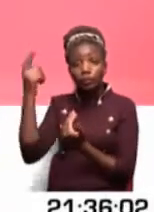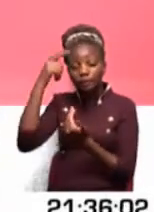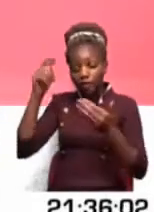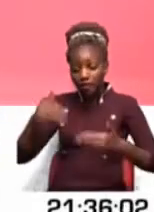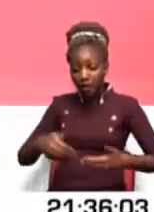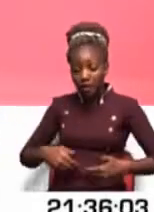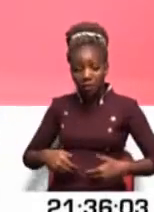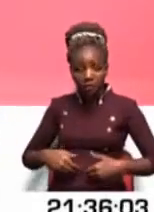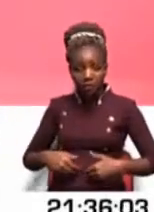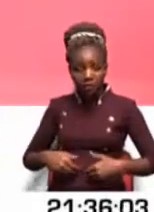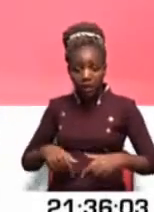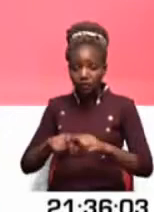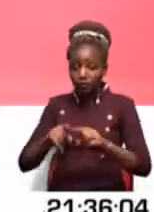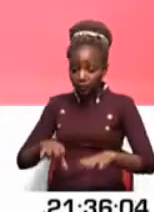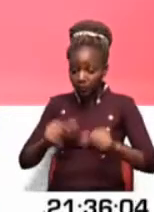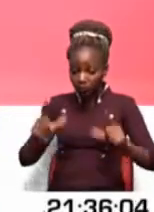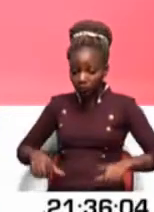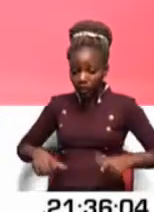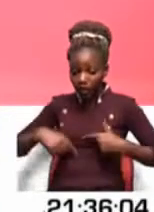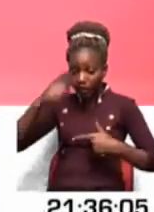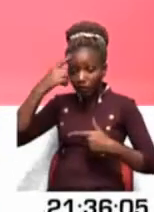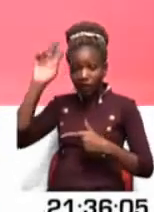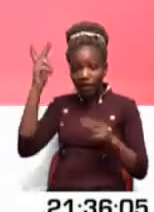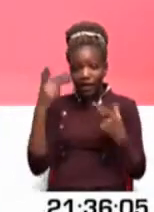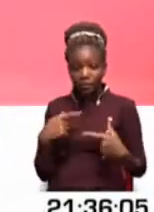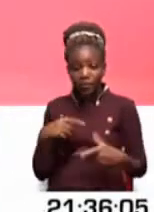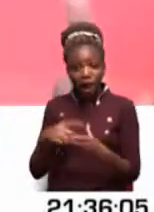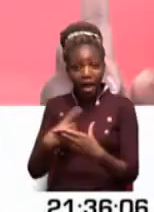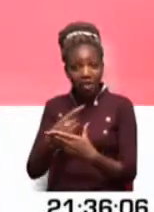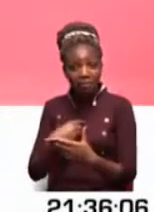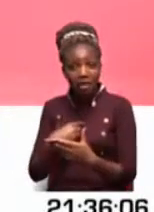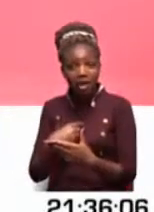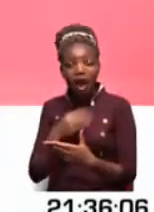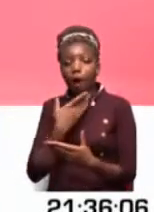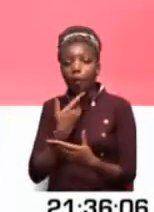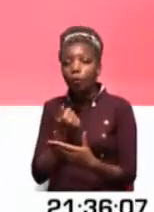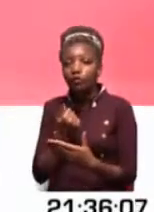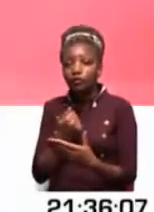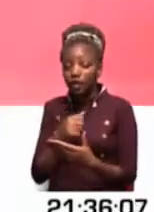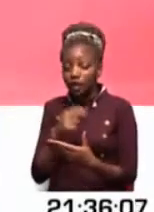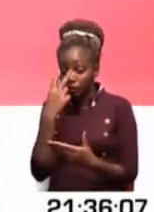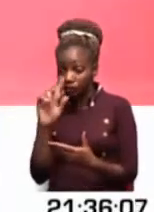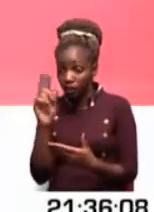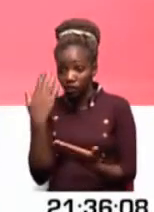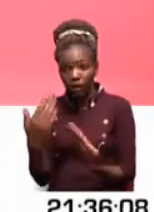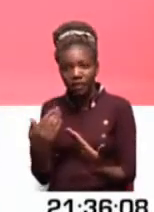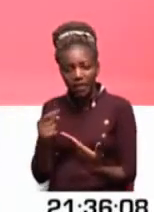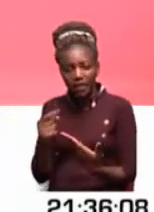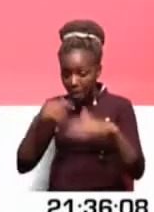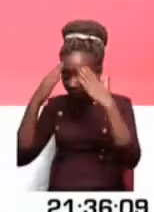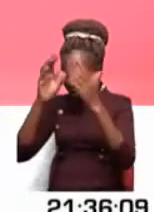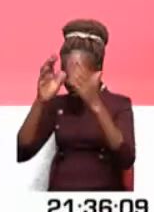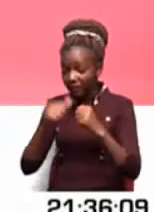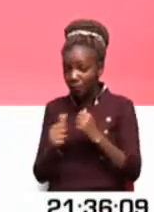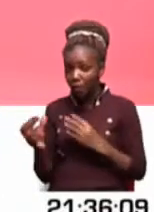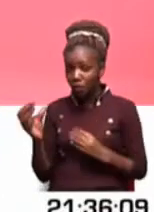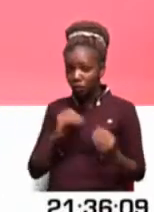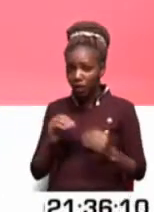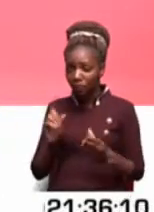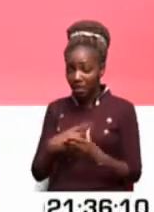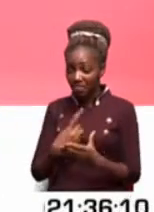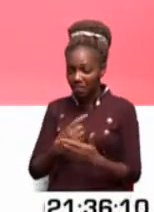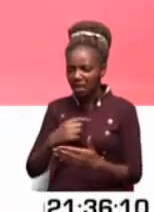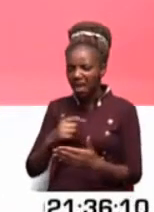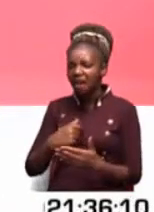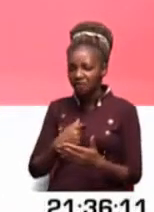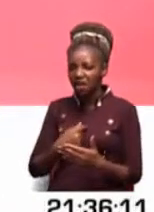the quality of life for Kenyans? And for me, I will just single it out into one thing, mm-hmm. the corruption. I think corruption has reached